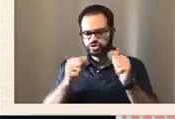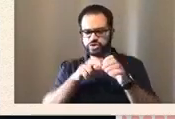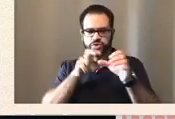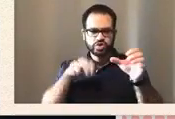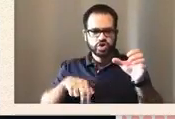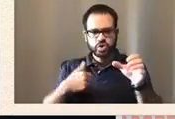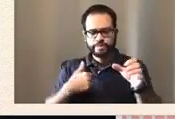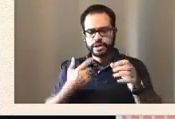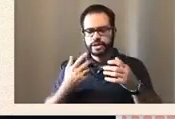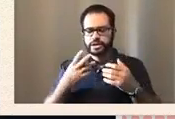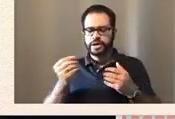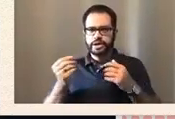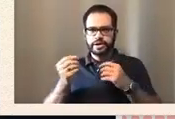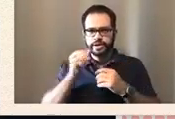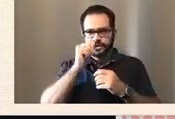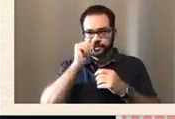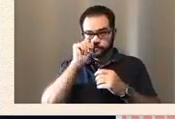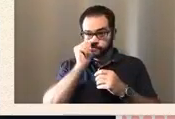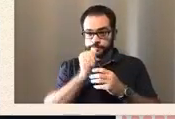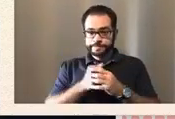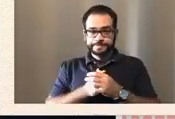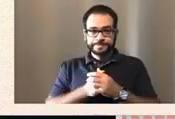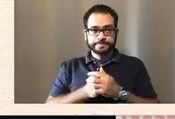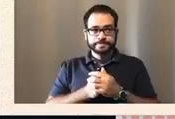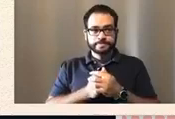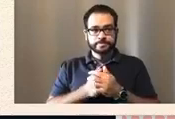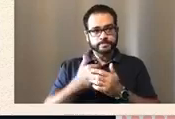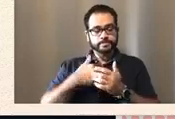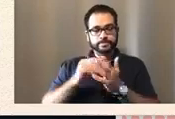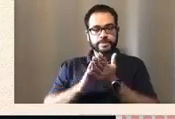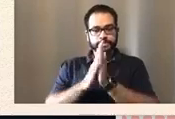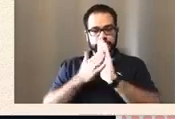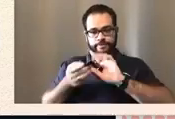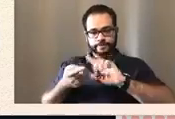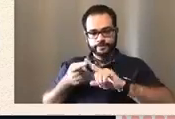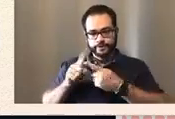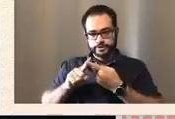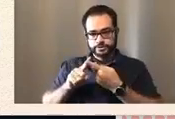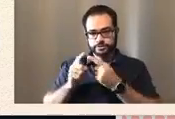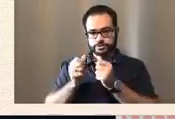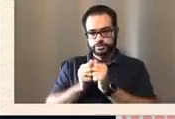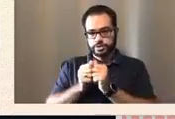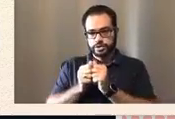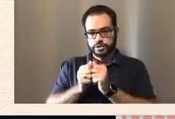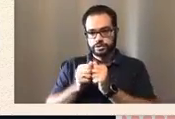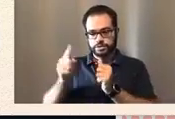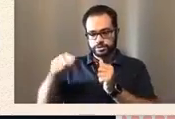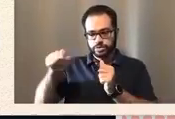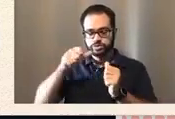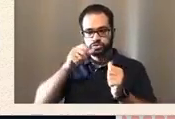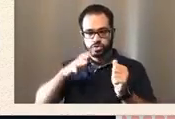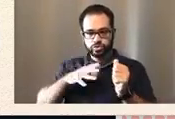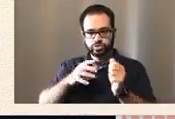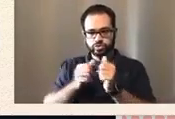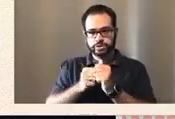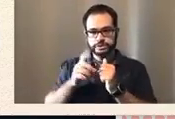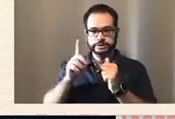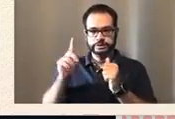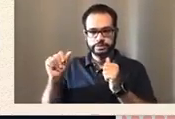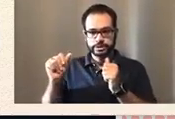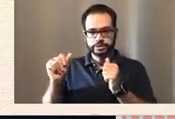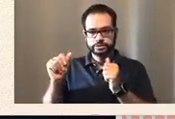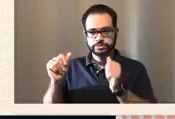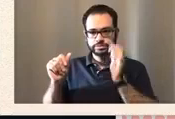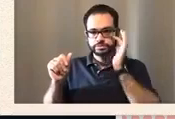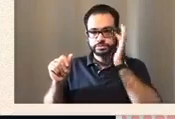basically, when I became friends with those females with disabilities that were my